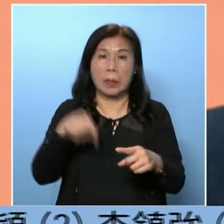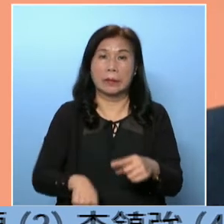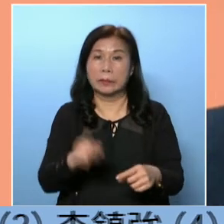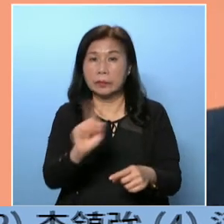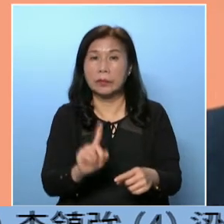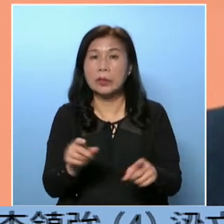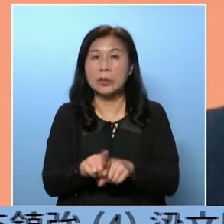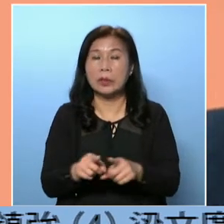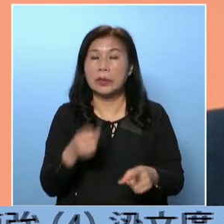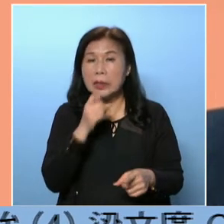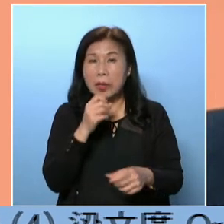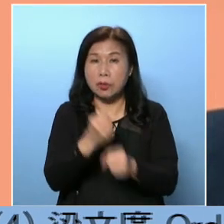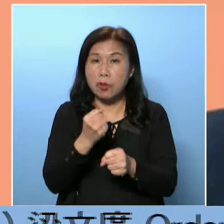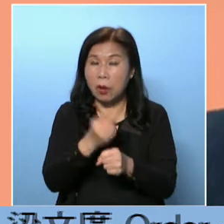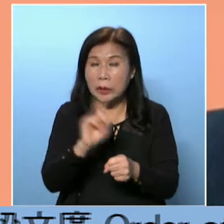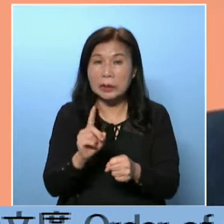territory-wide.